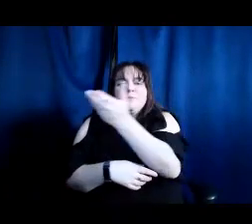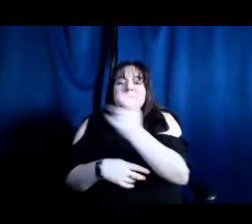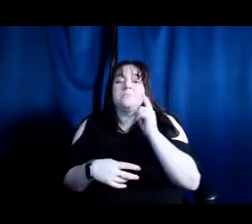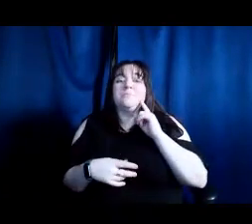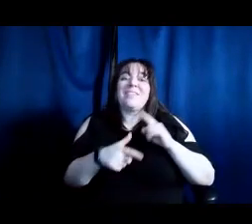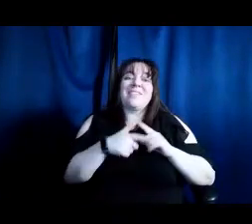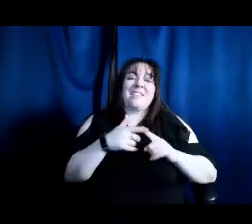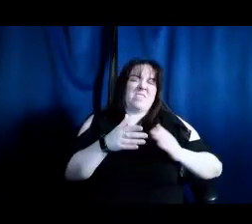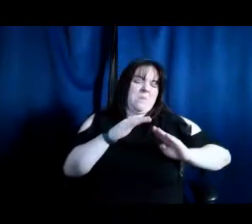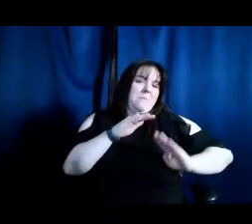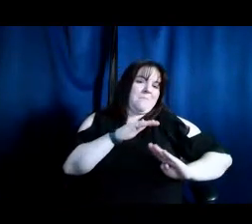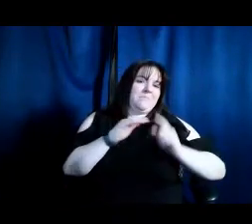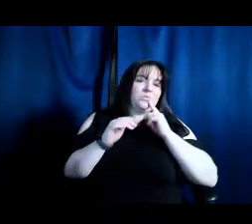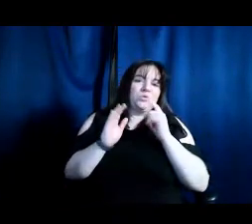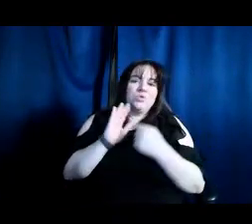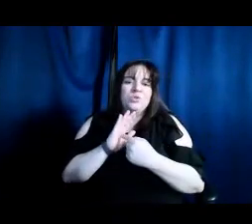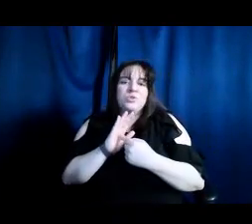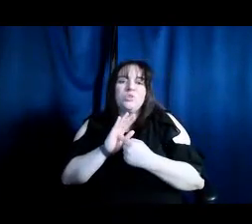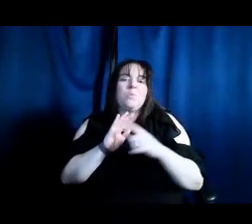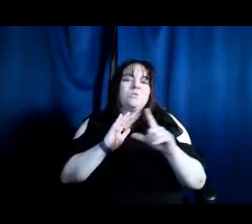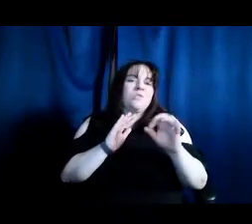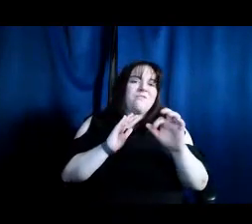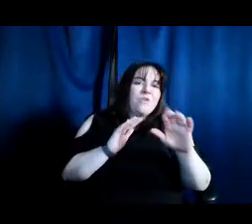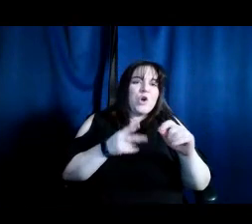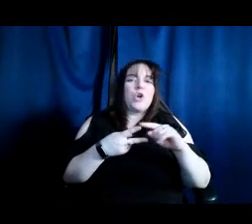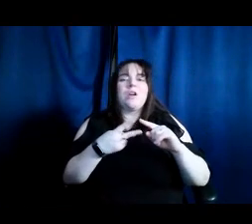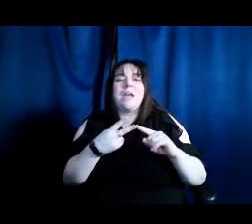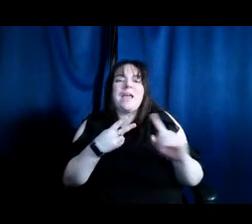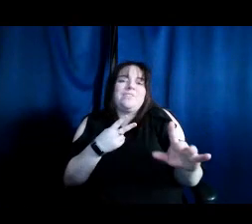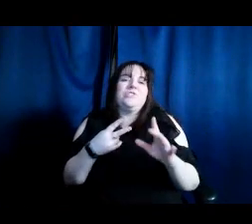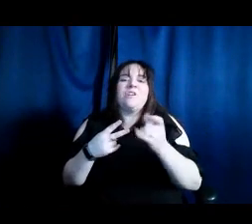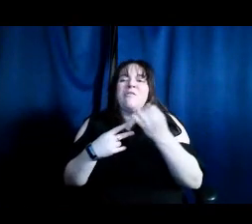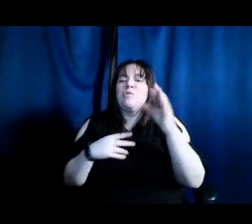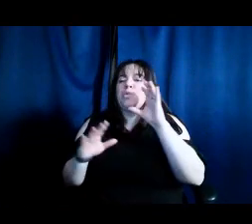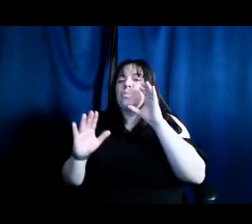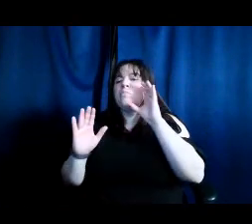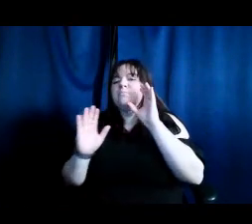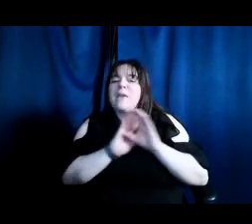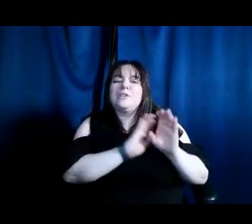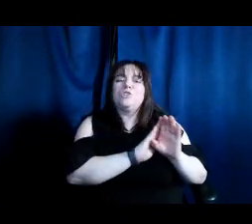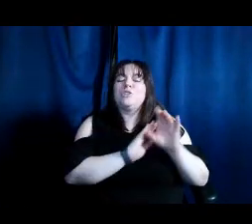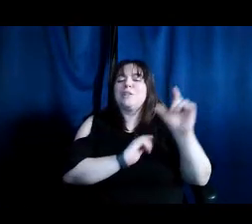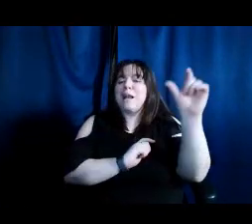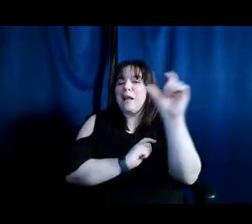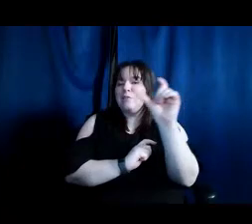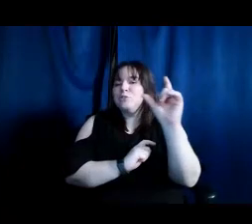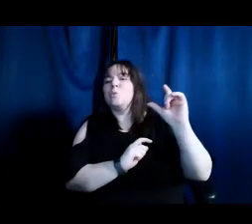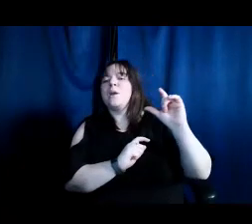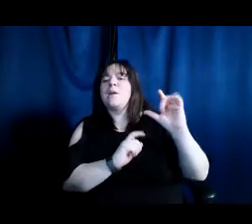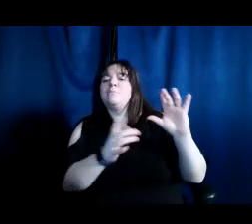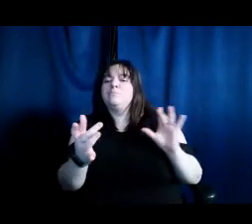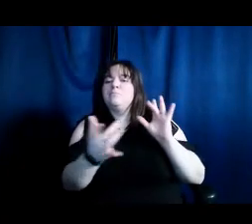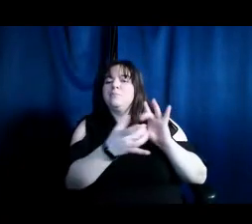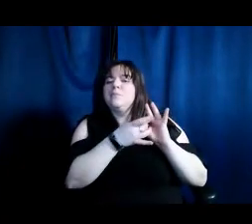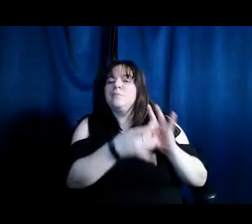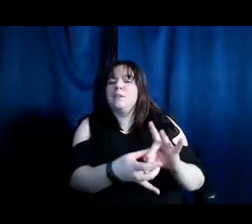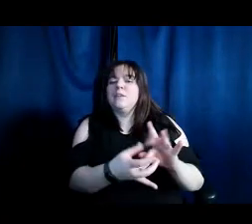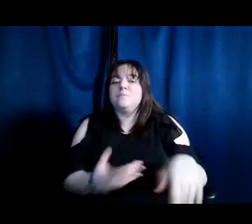of the page. Shelly, I think we're ready for our first accessibility best practice, which is how to use